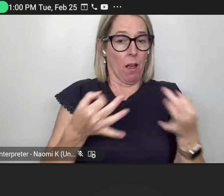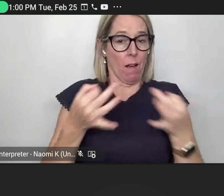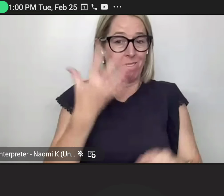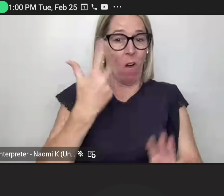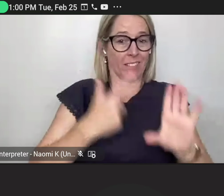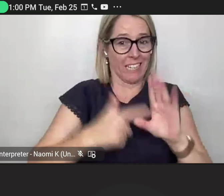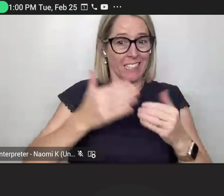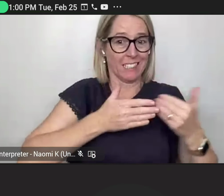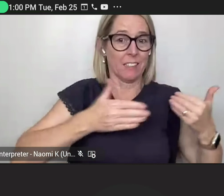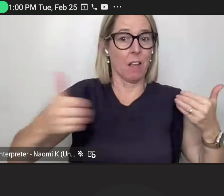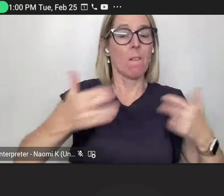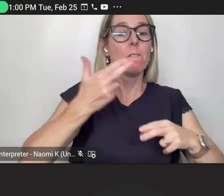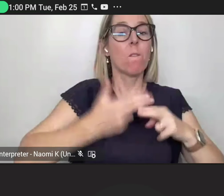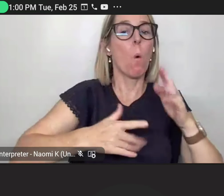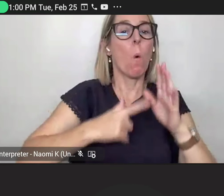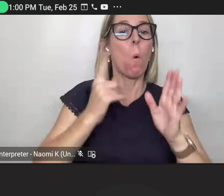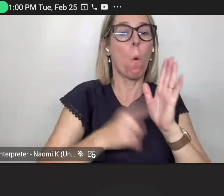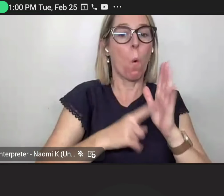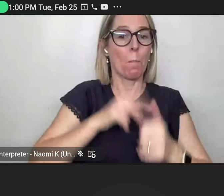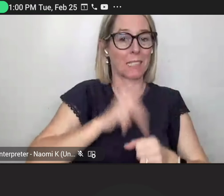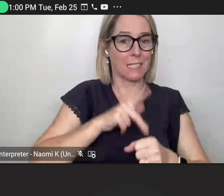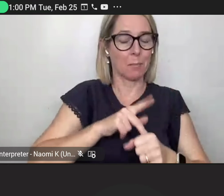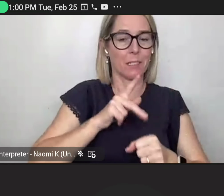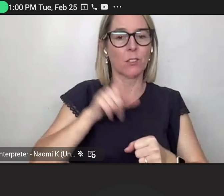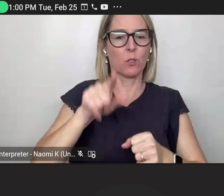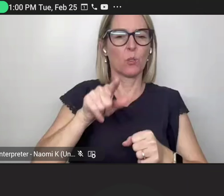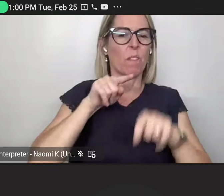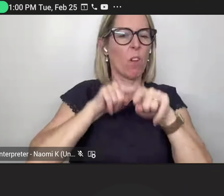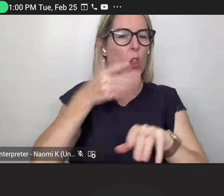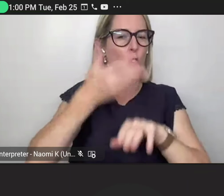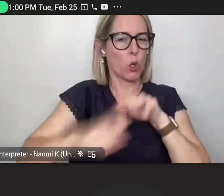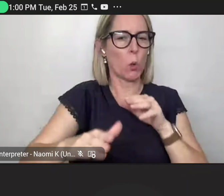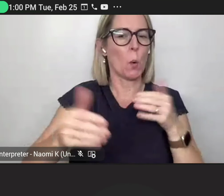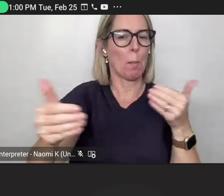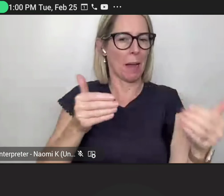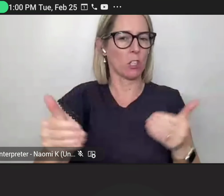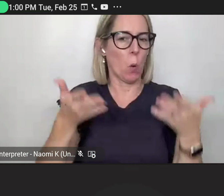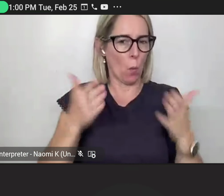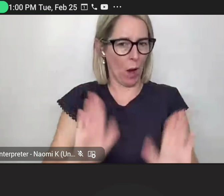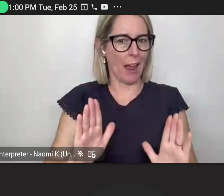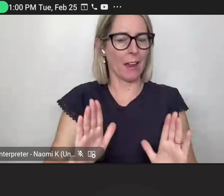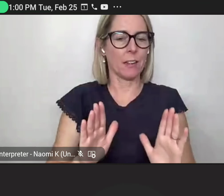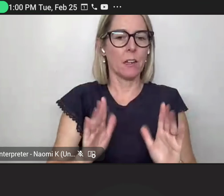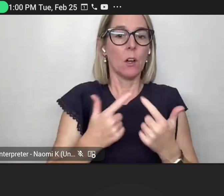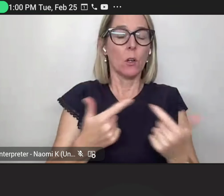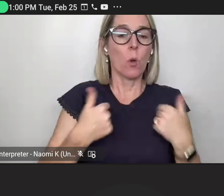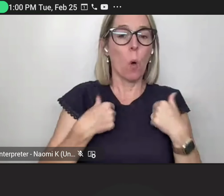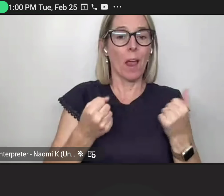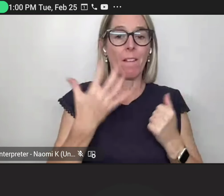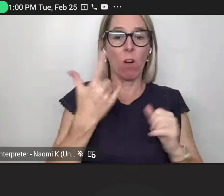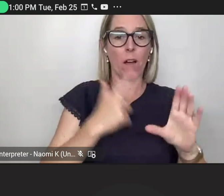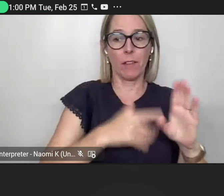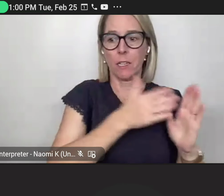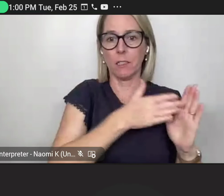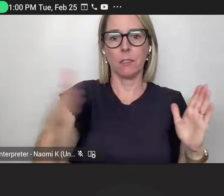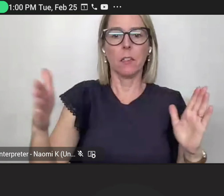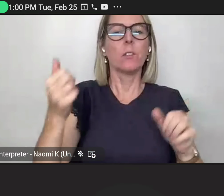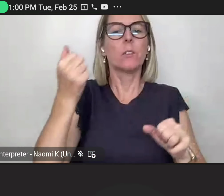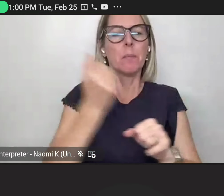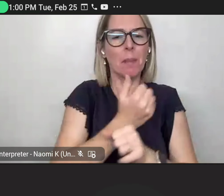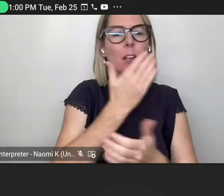to have their NDIS budgets developed in this new way. So we are taking 5 years to make sure the transition isn't